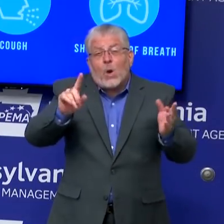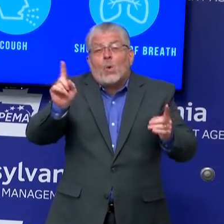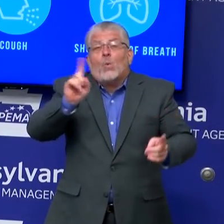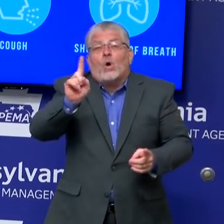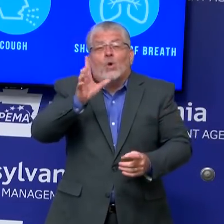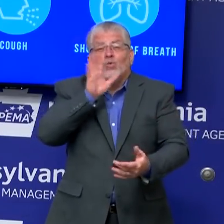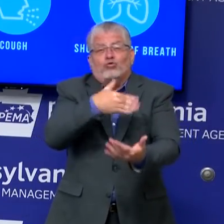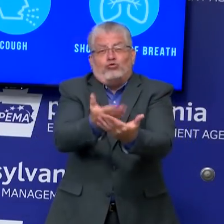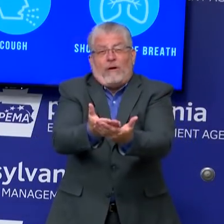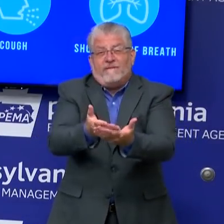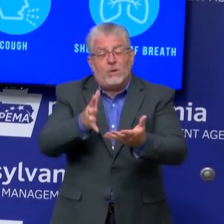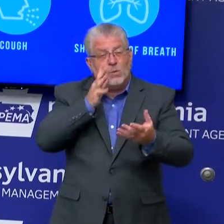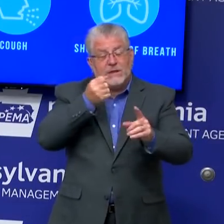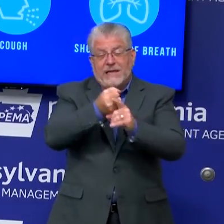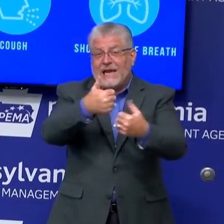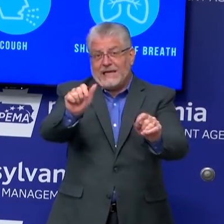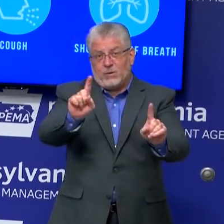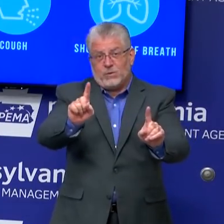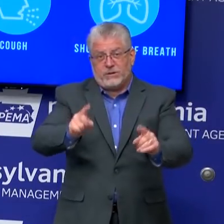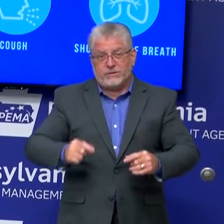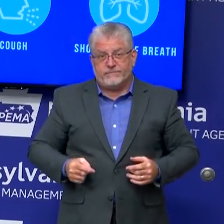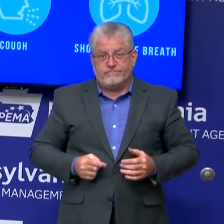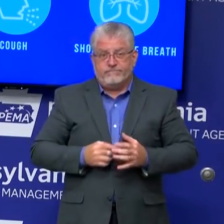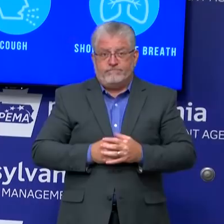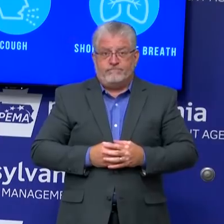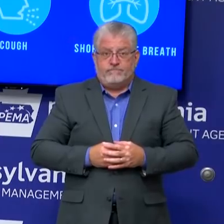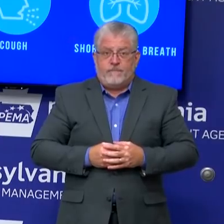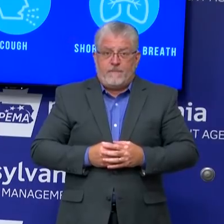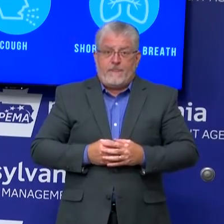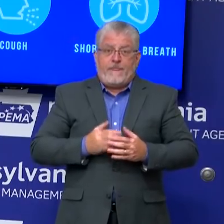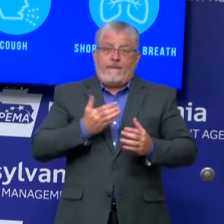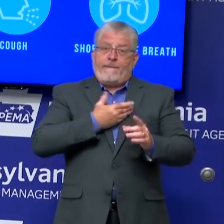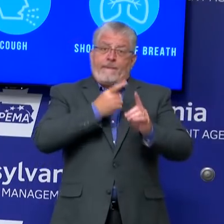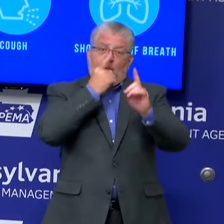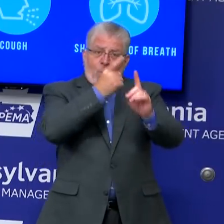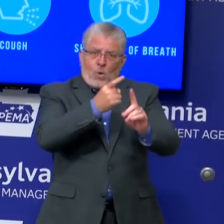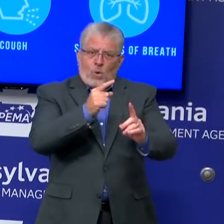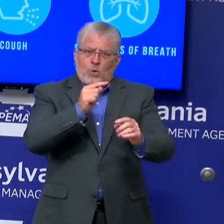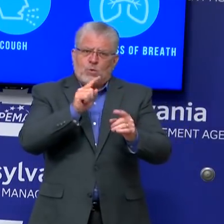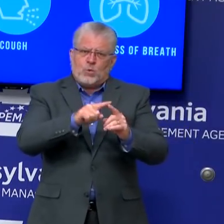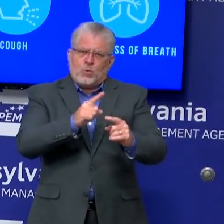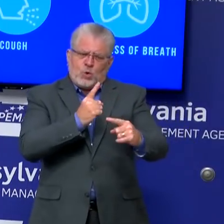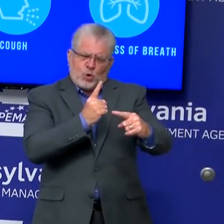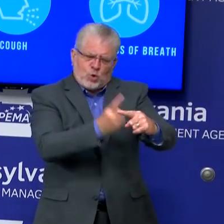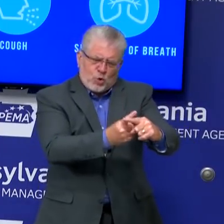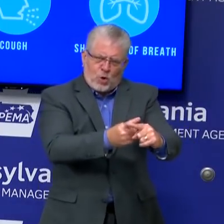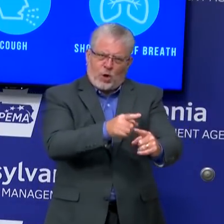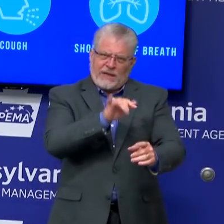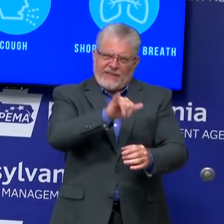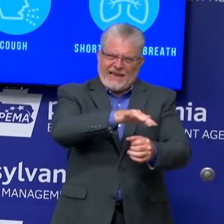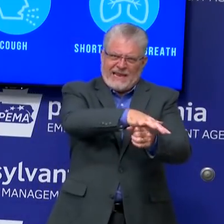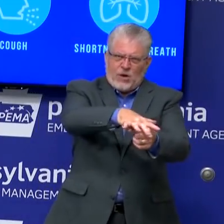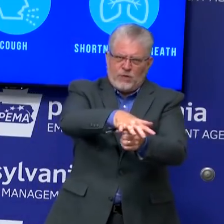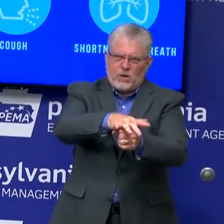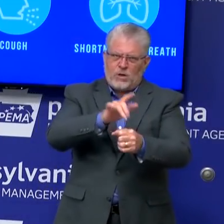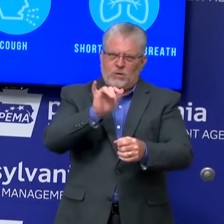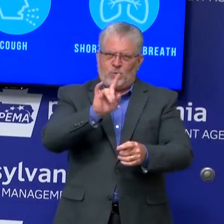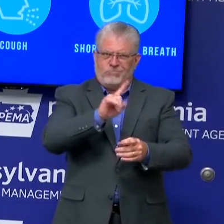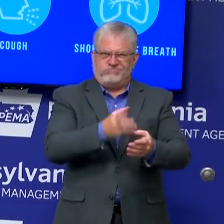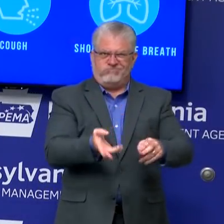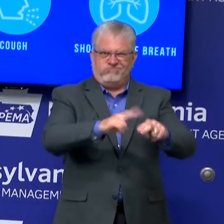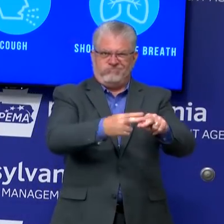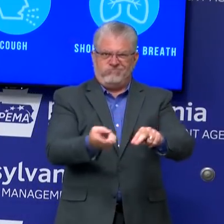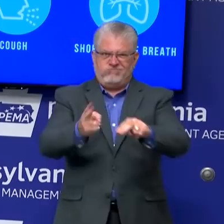we are trying to do what we need to do in a targeted fashion. As for the geographic spread, most of the counties in Pennsylvania actually are seeing an